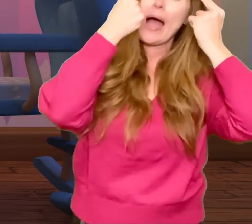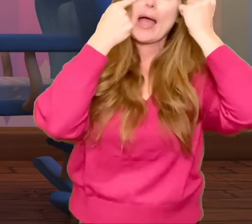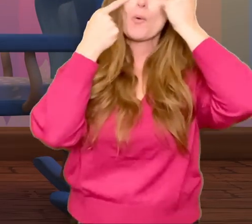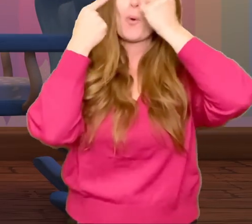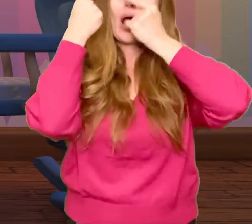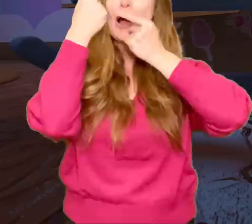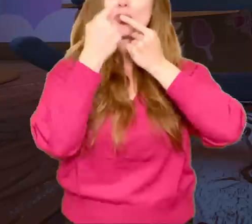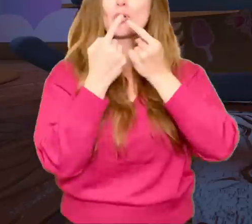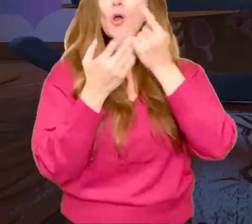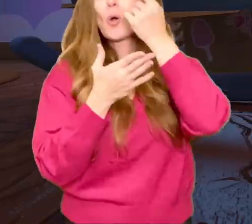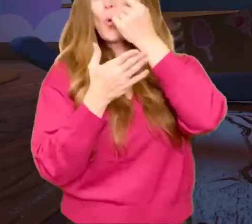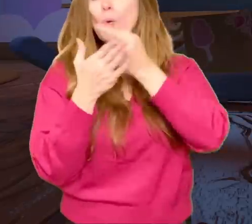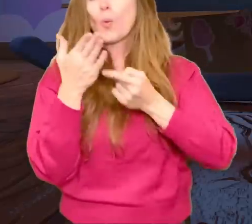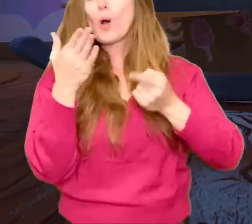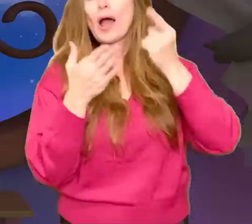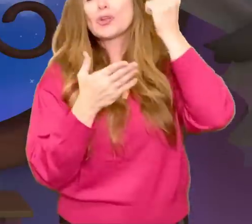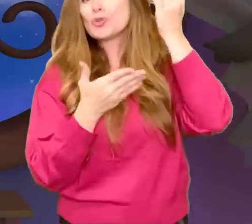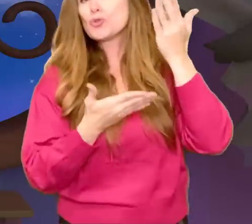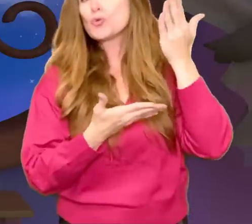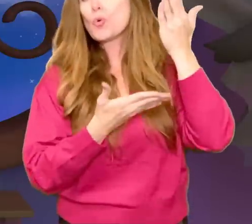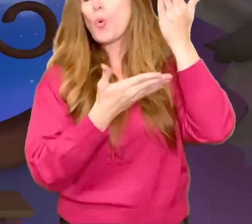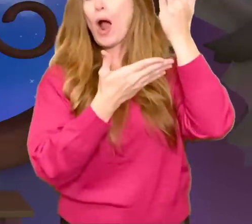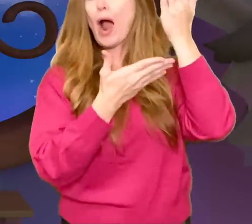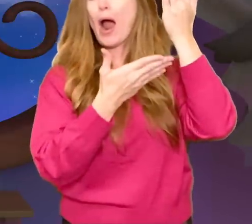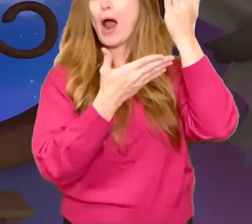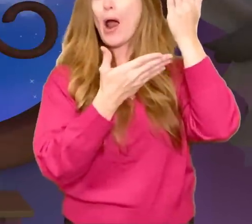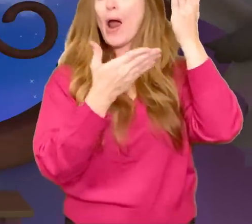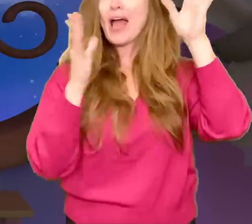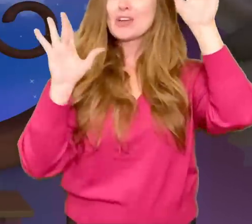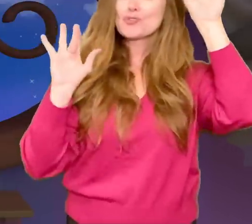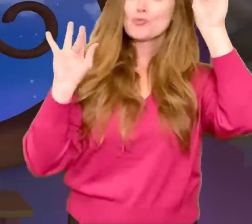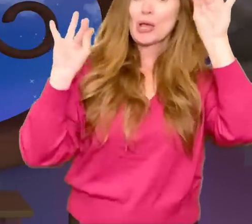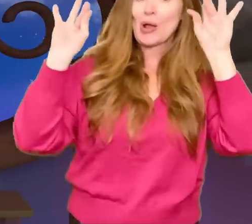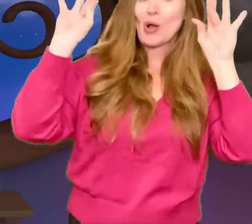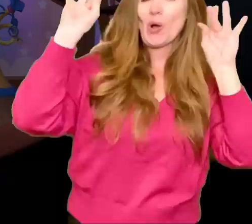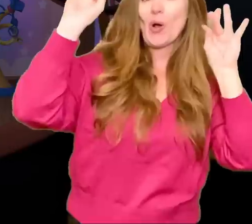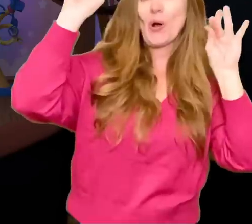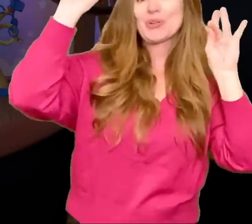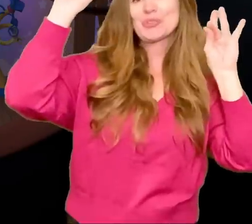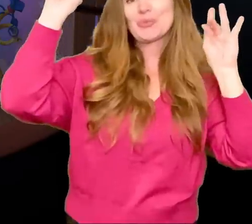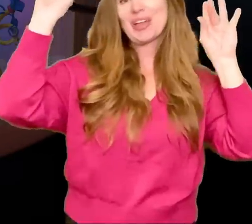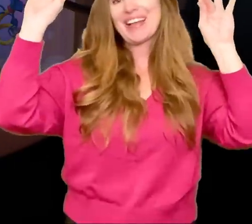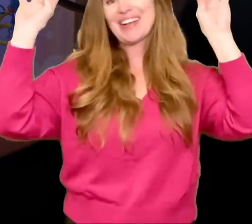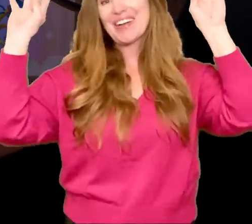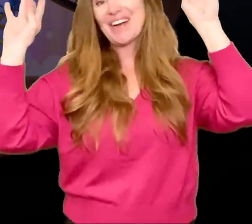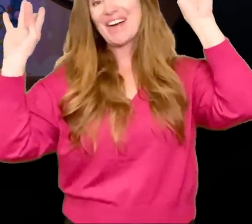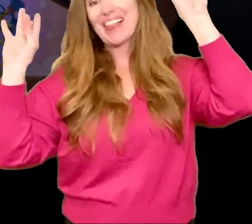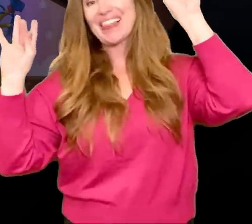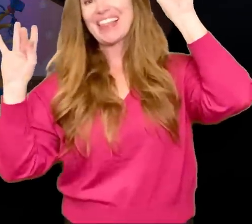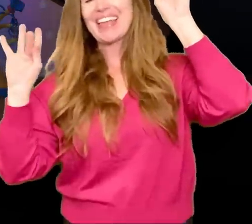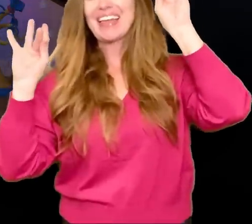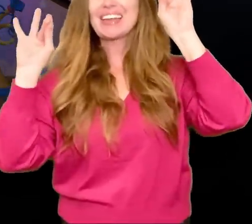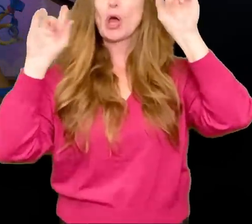wonder what you are twinkle twinkle little